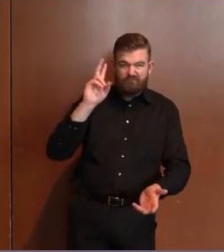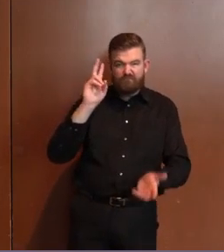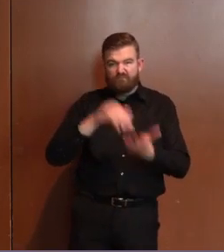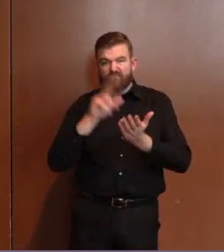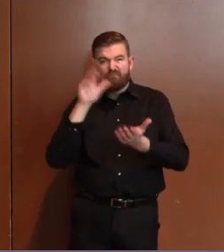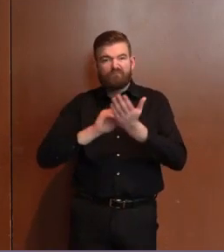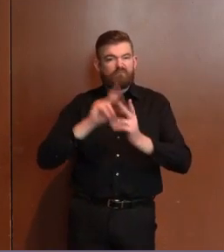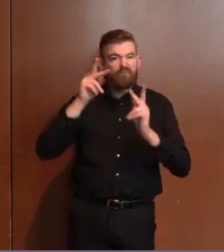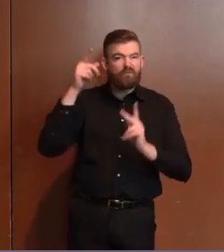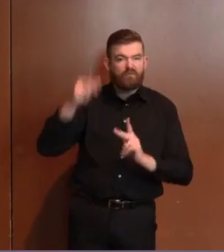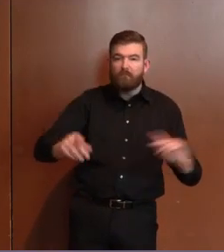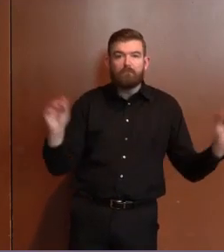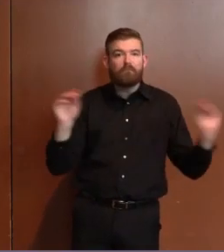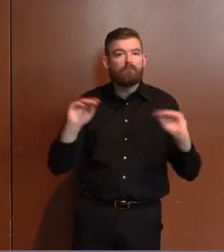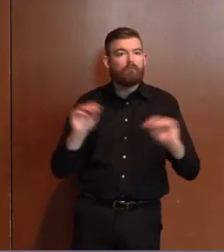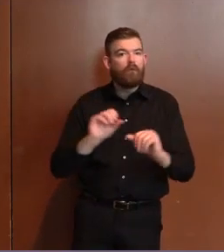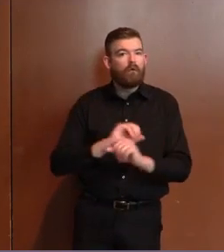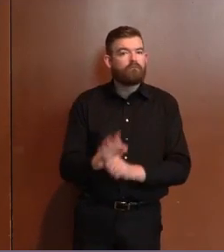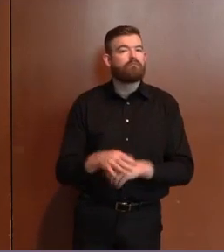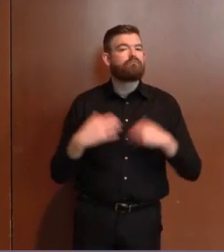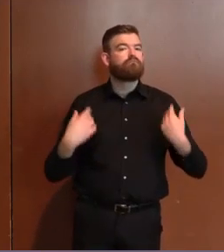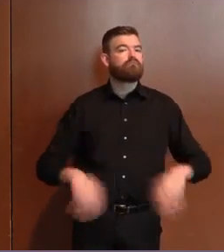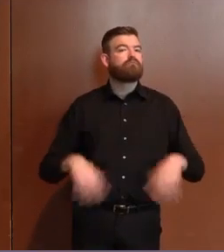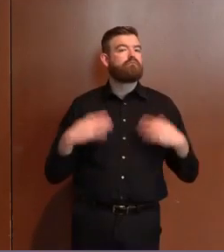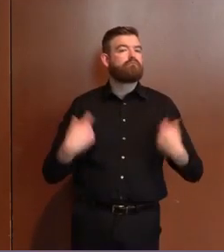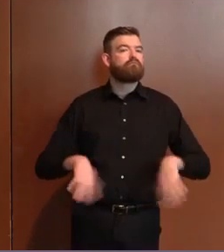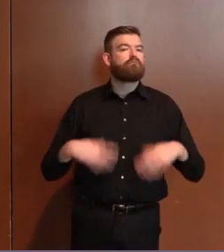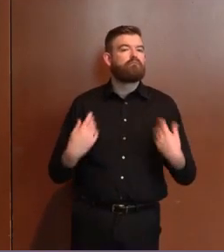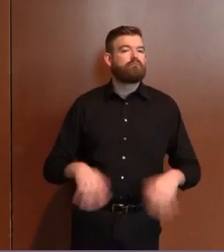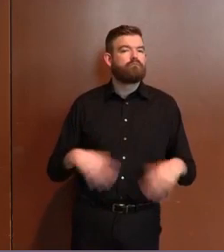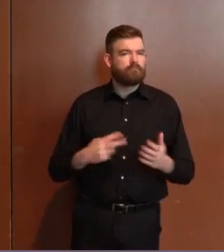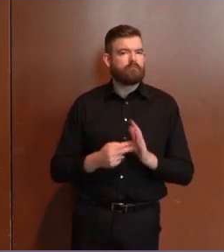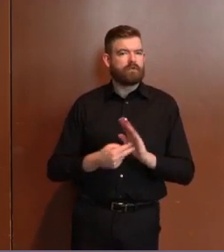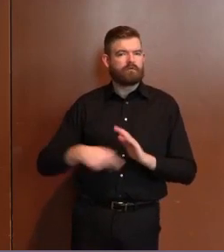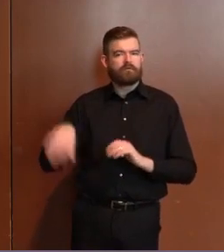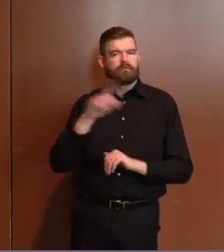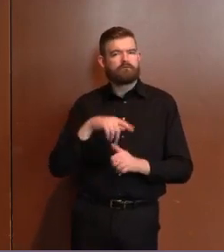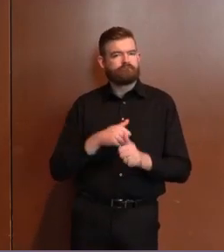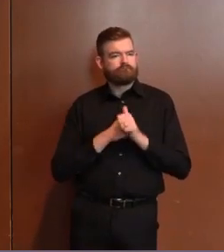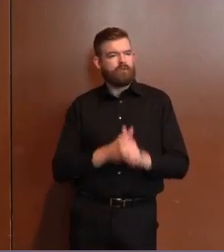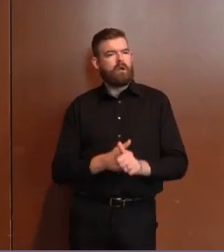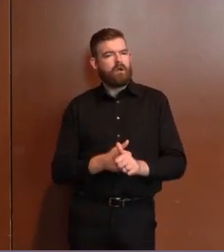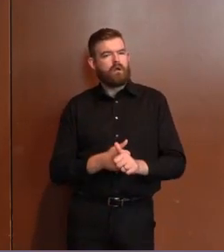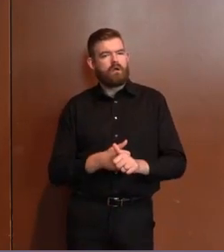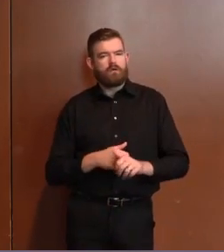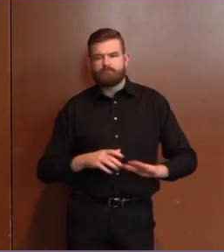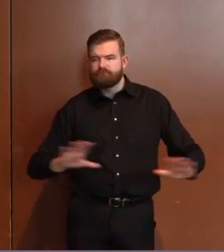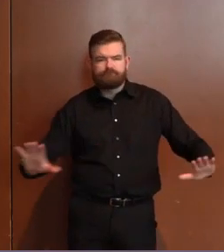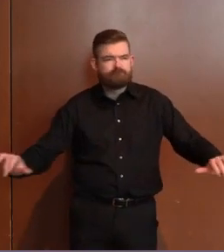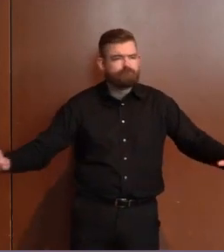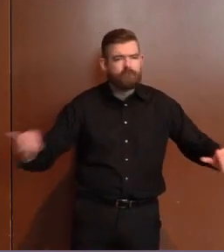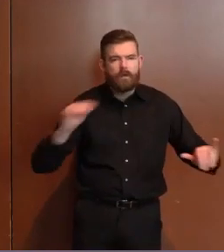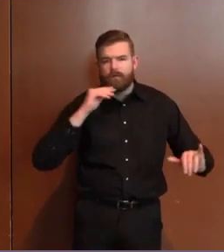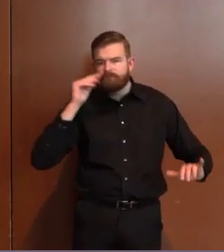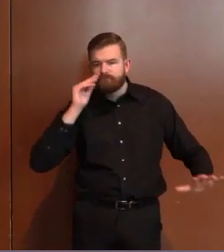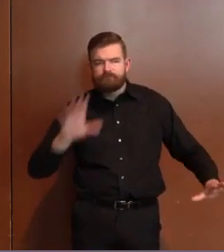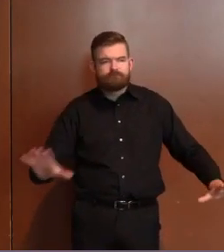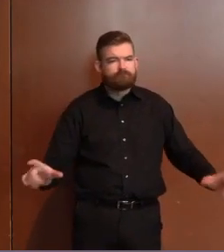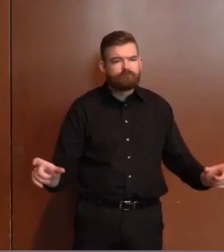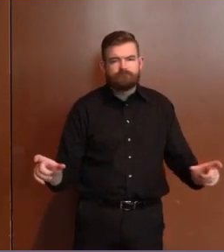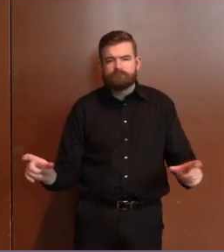person ill. So by doing the protocol, which you said, walk yourself indoors, spray your clothes, spray any packages that come